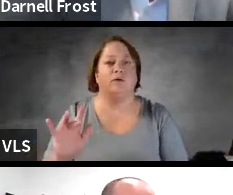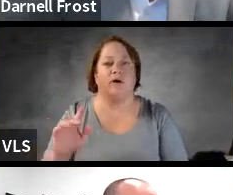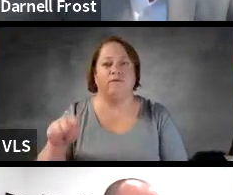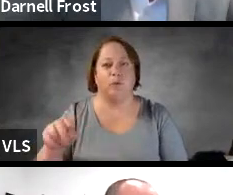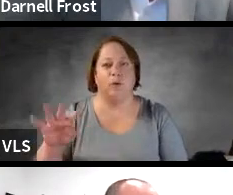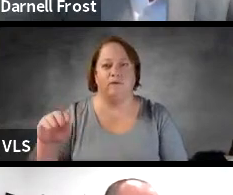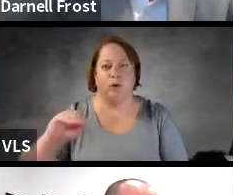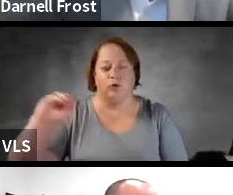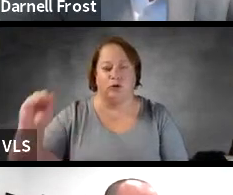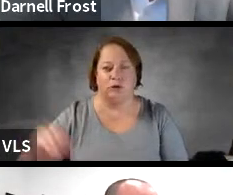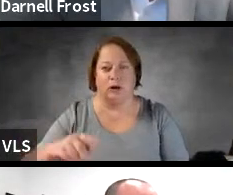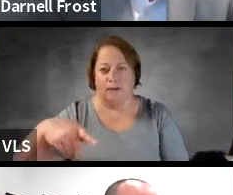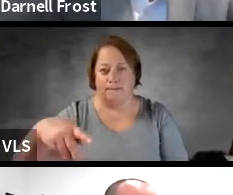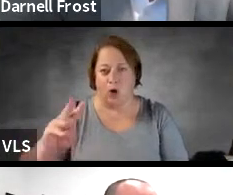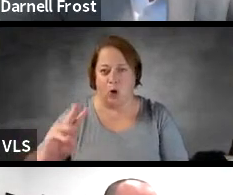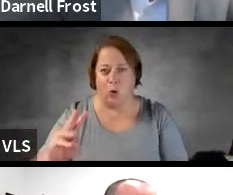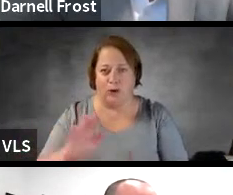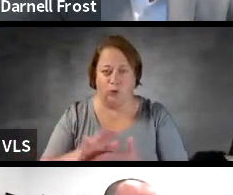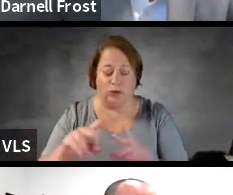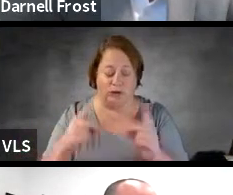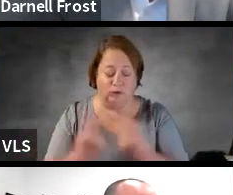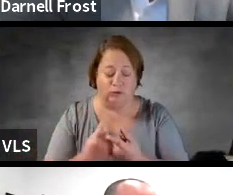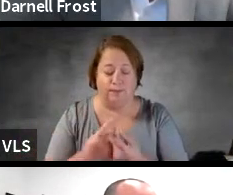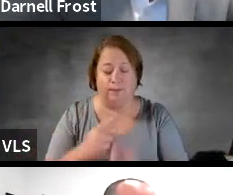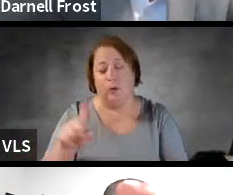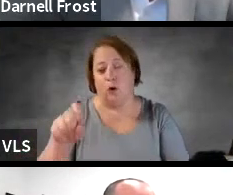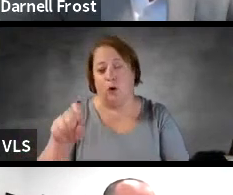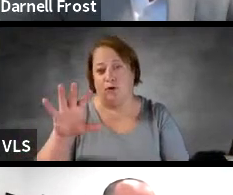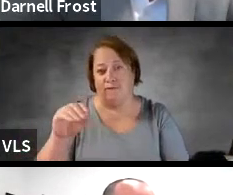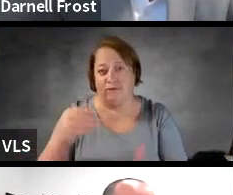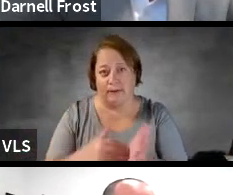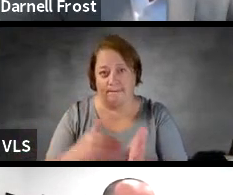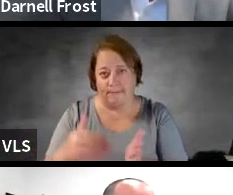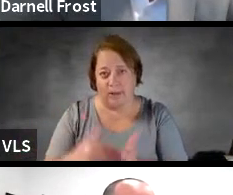25.40%. Parkway School District,